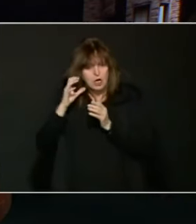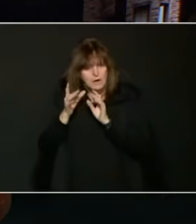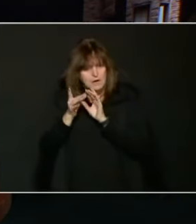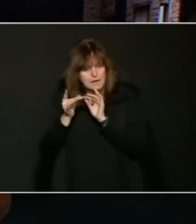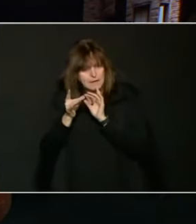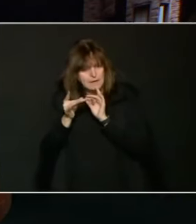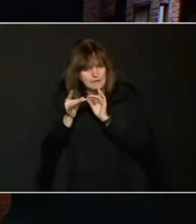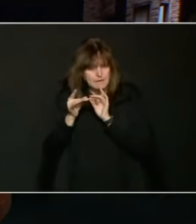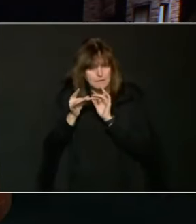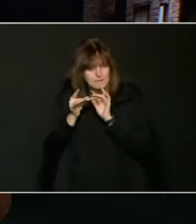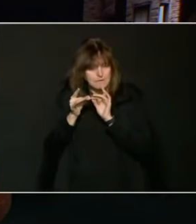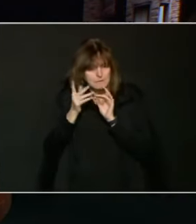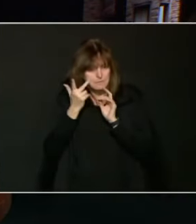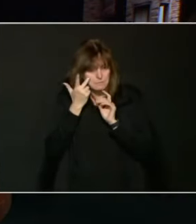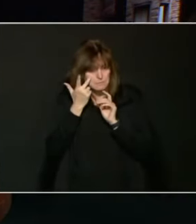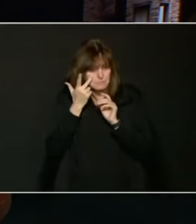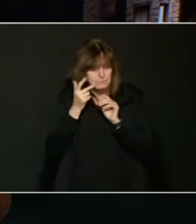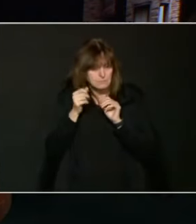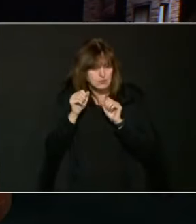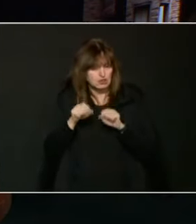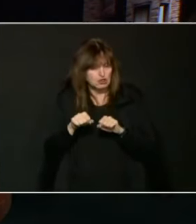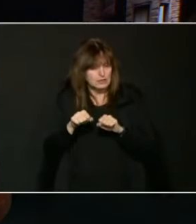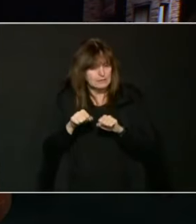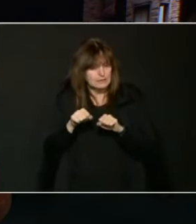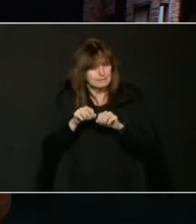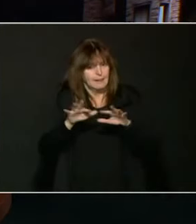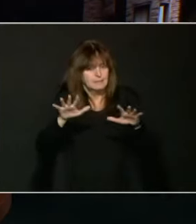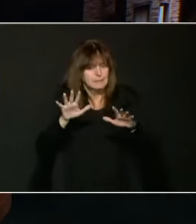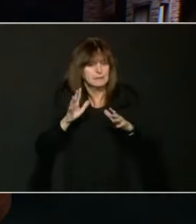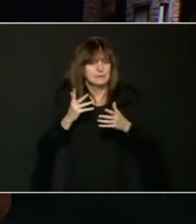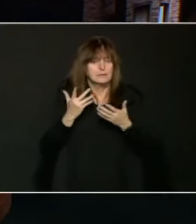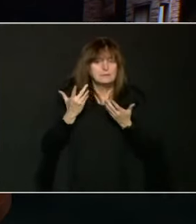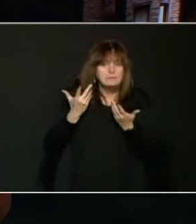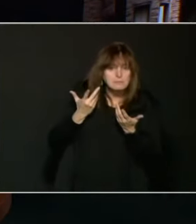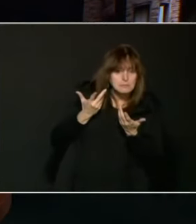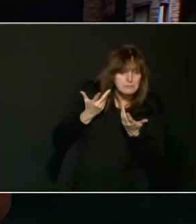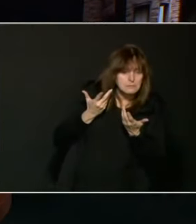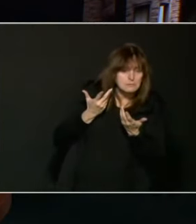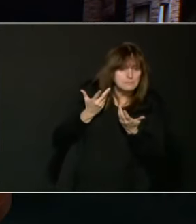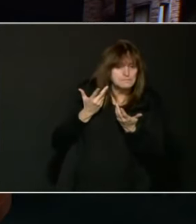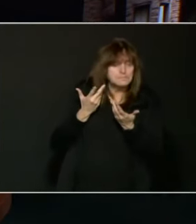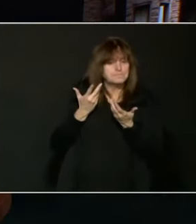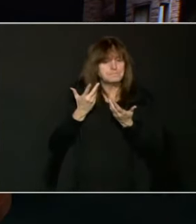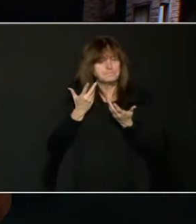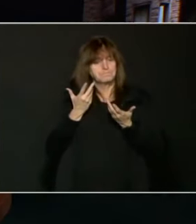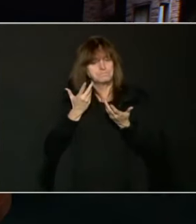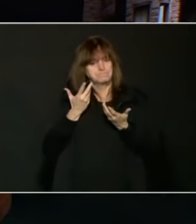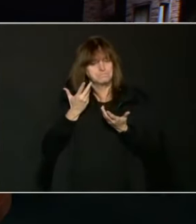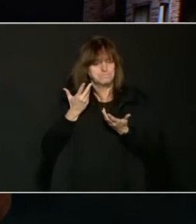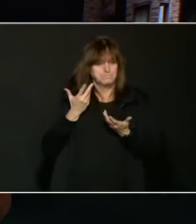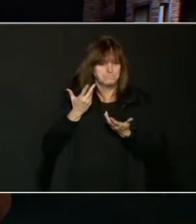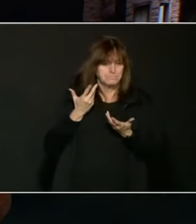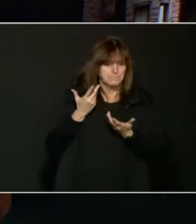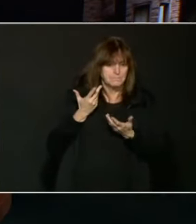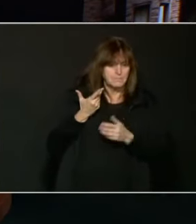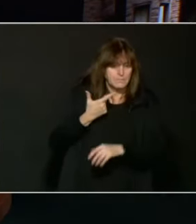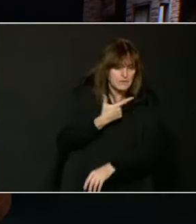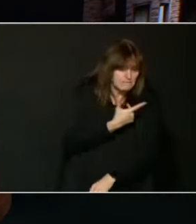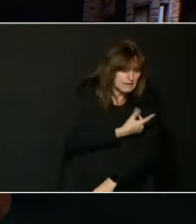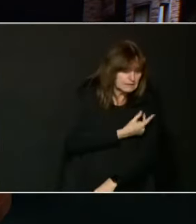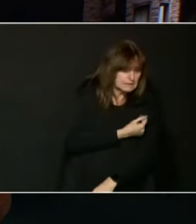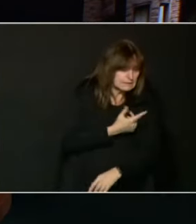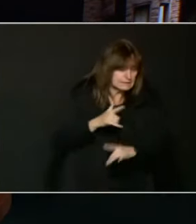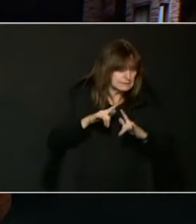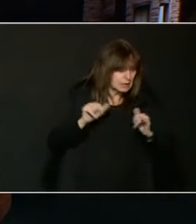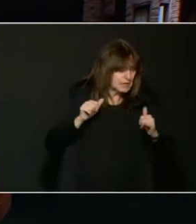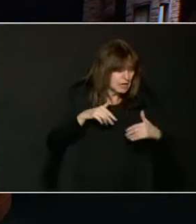they can take off. So given that we have this situation and we have vaccines, where do you think we're